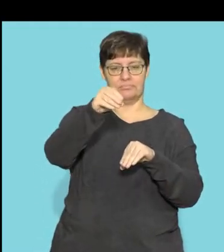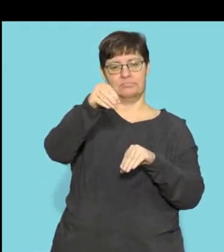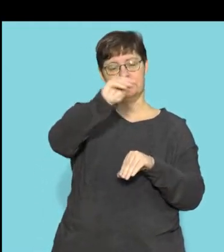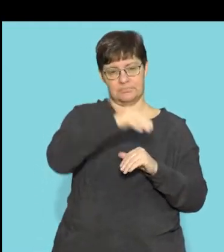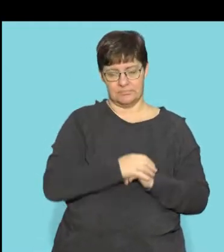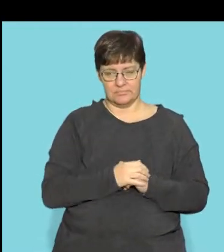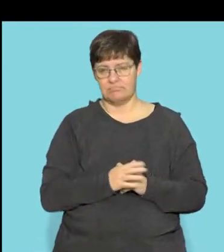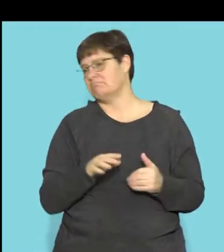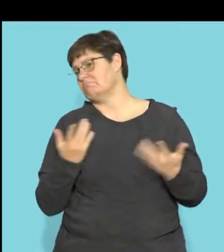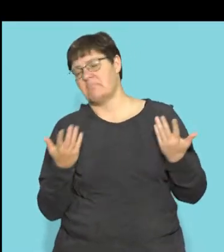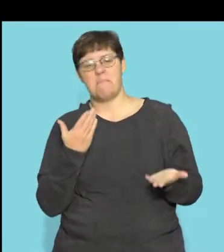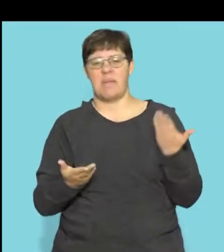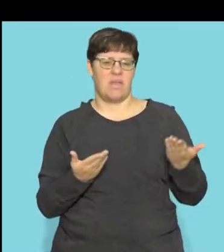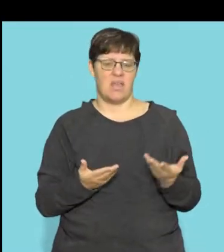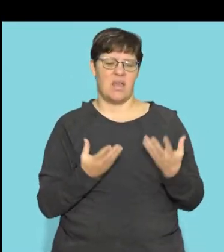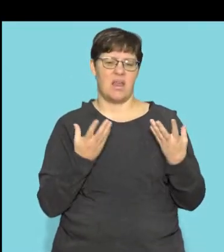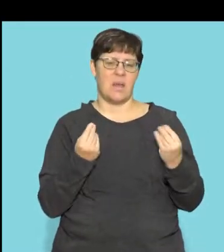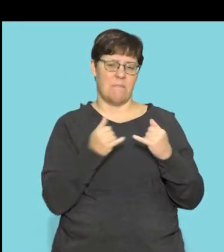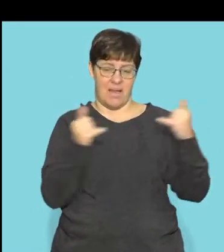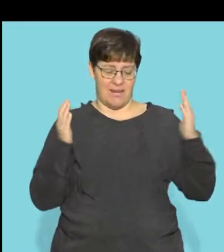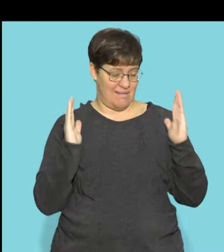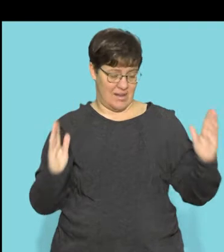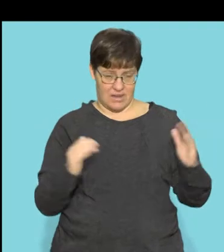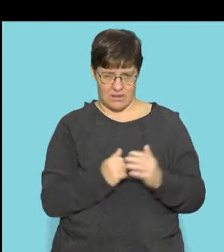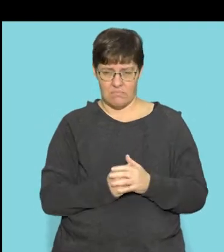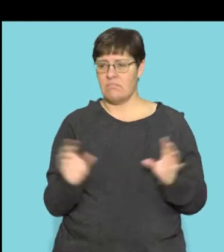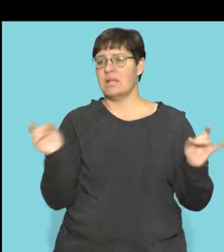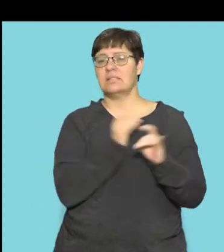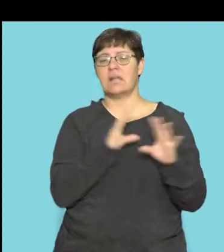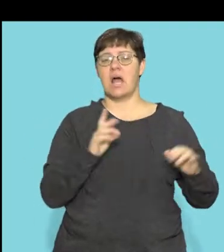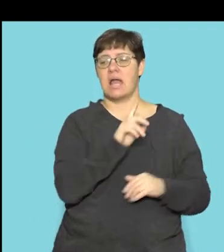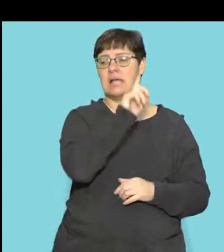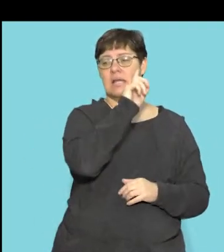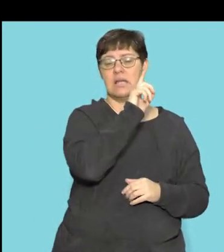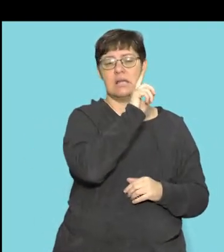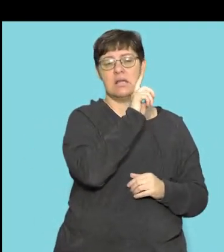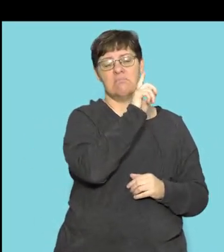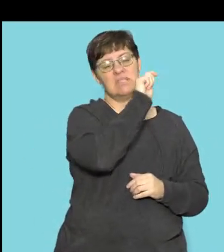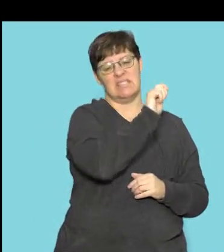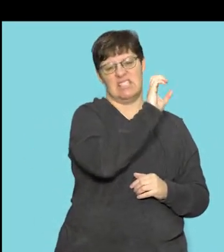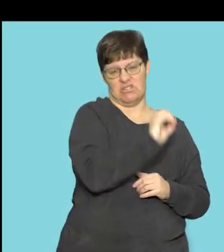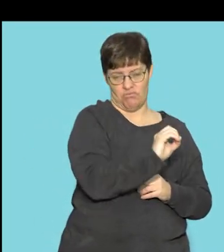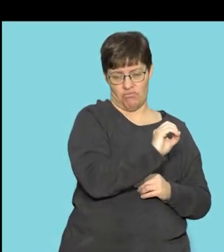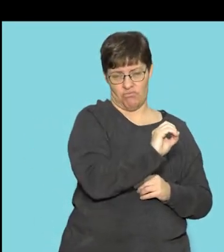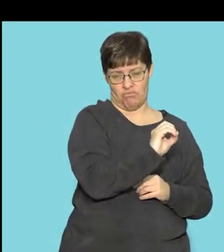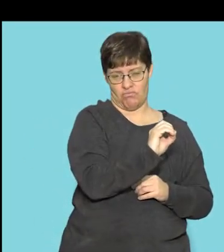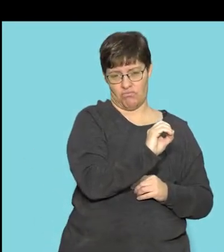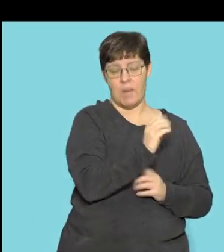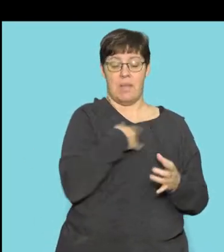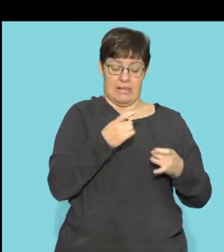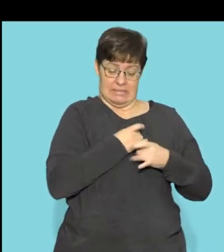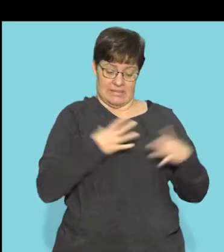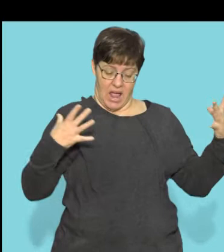use maybe a number line of some sort, and I start at T0. At T0 is when I start